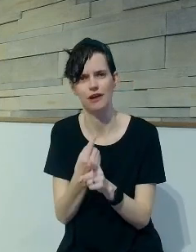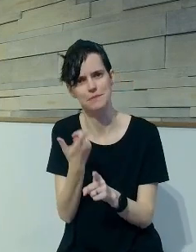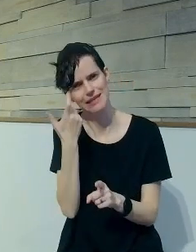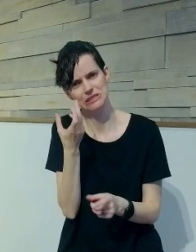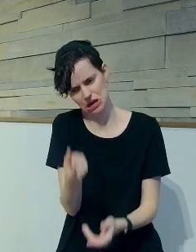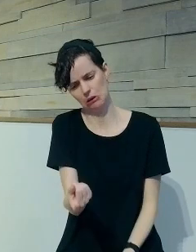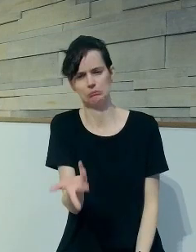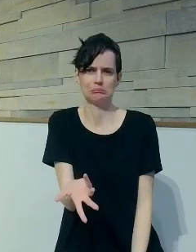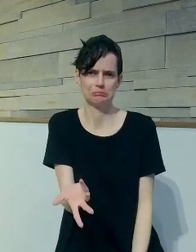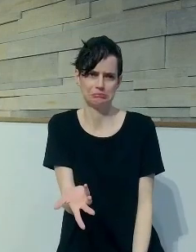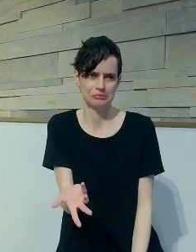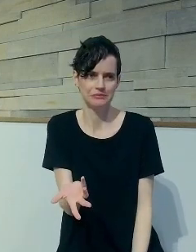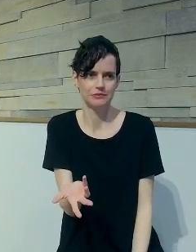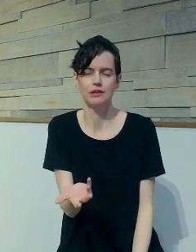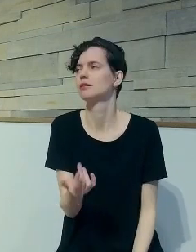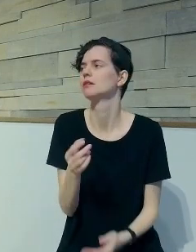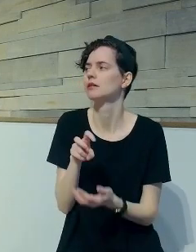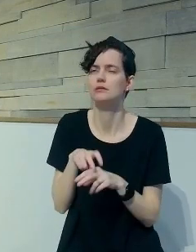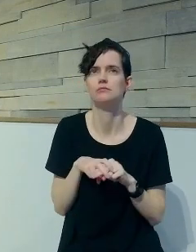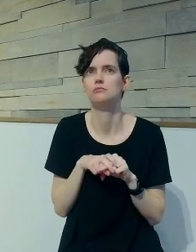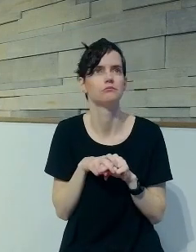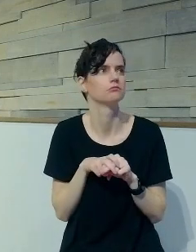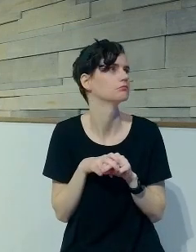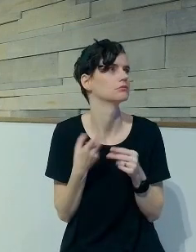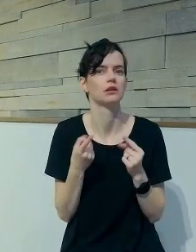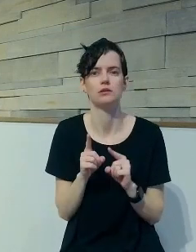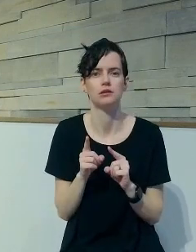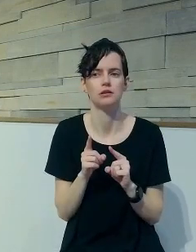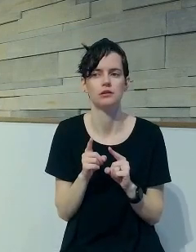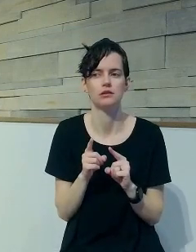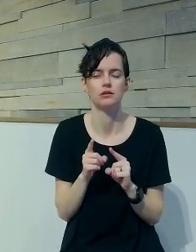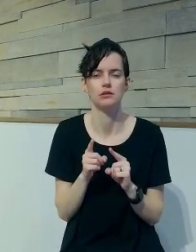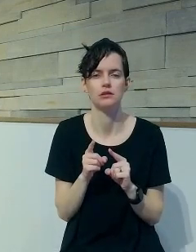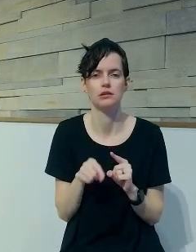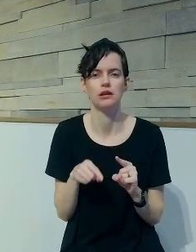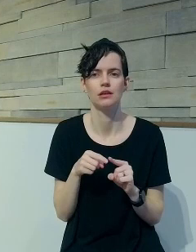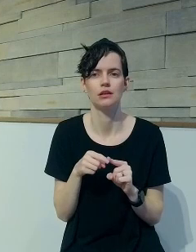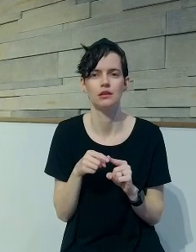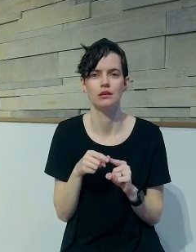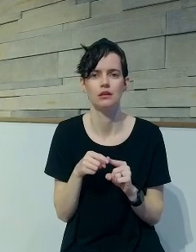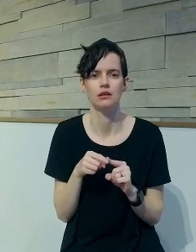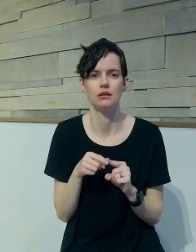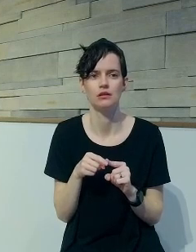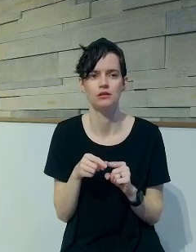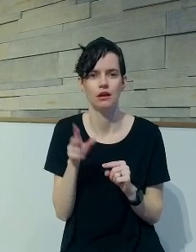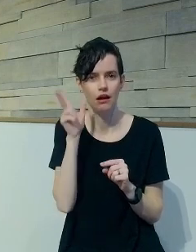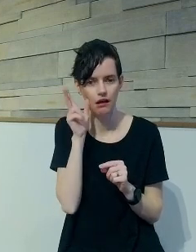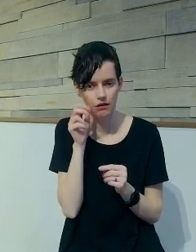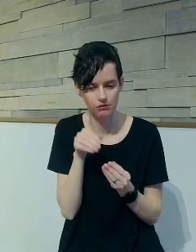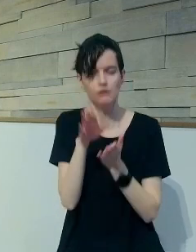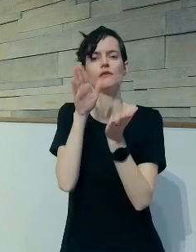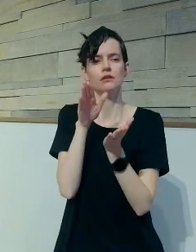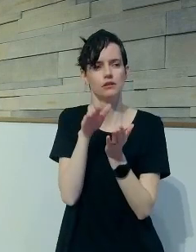dog, right? She just sat there like, what's going on? And then the sound that emitted from her, I didn't think a dog that small